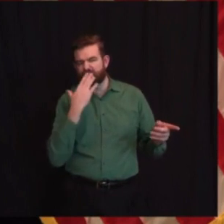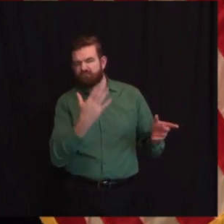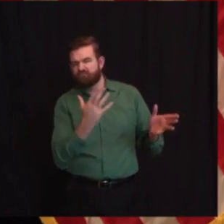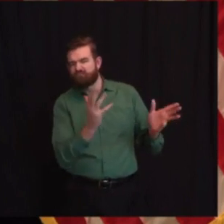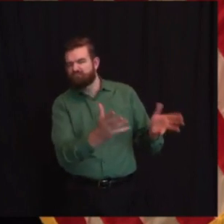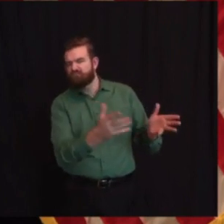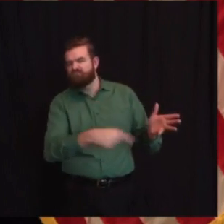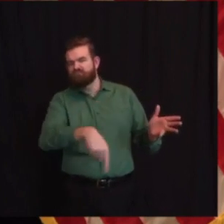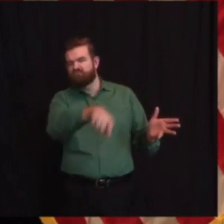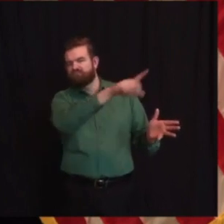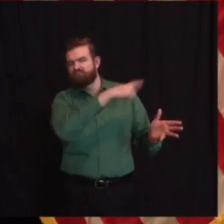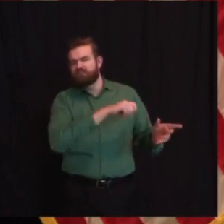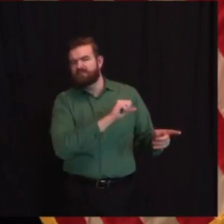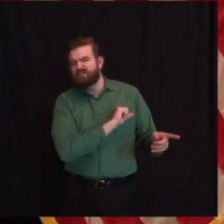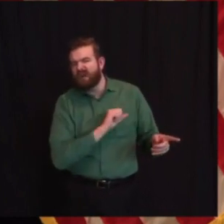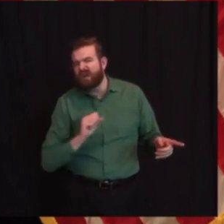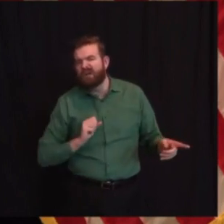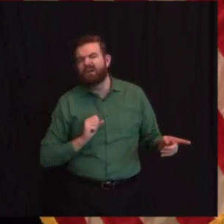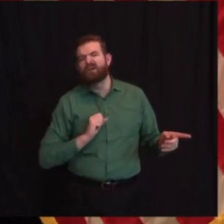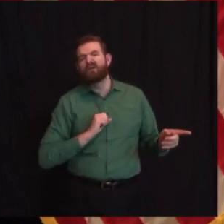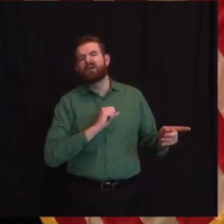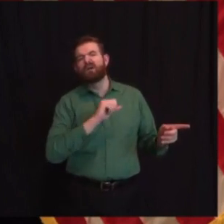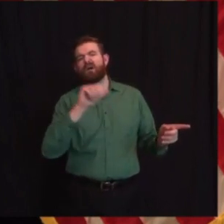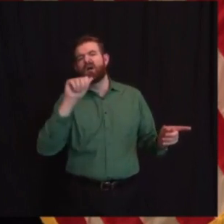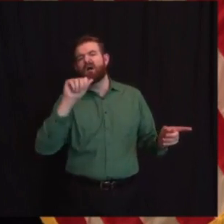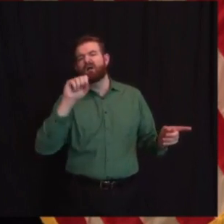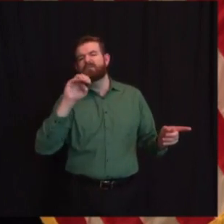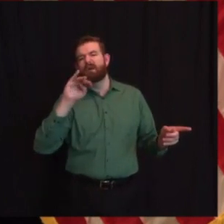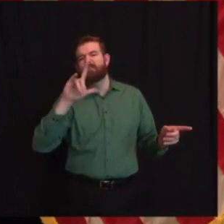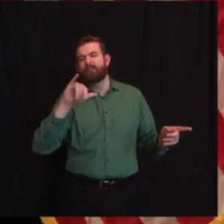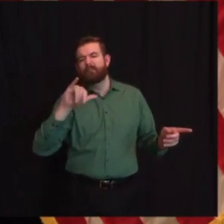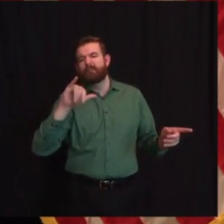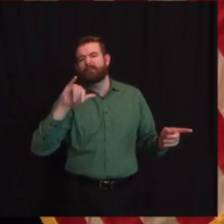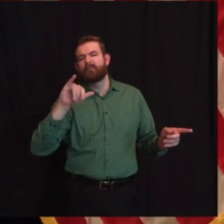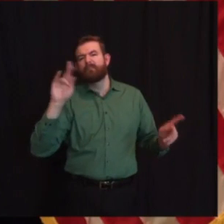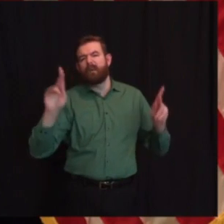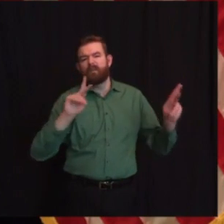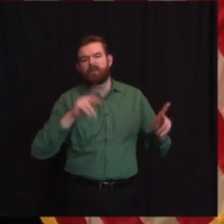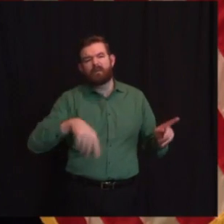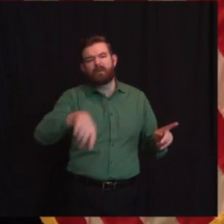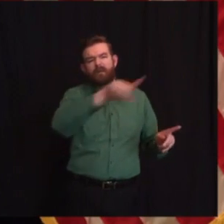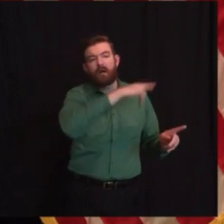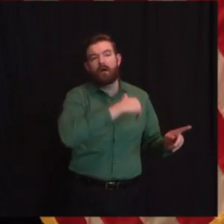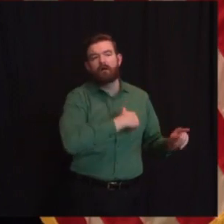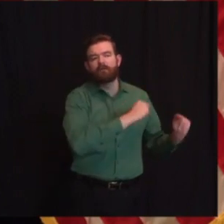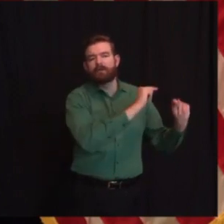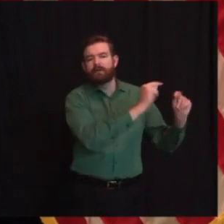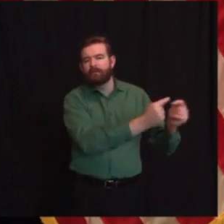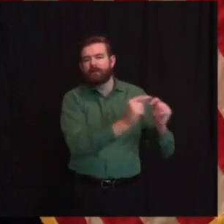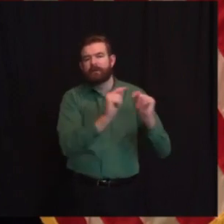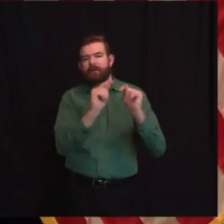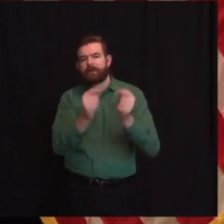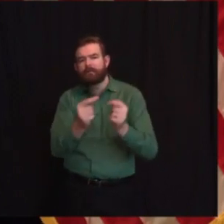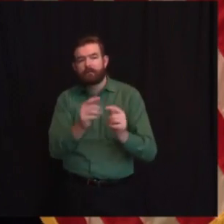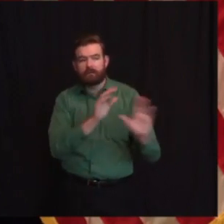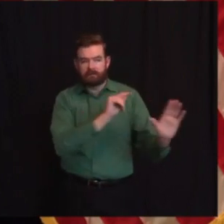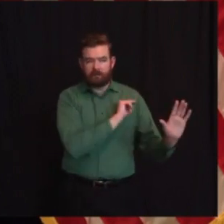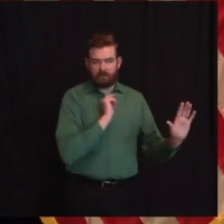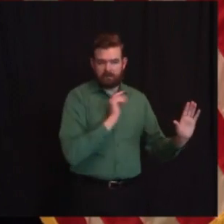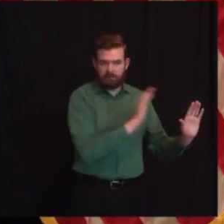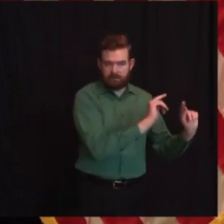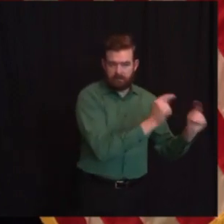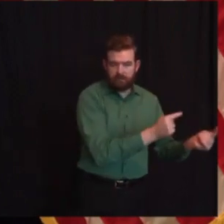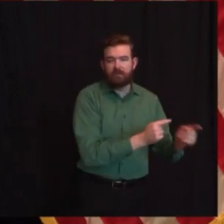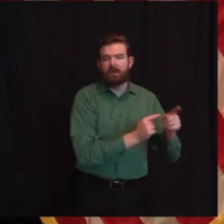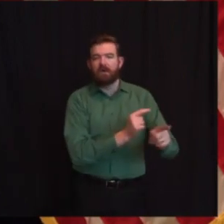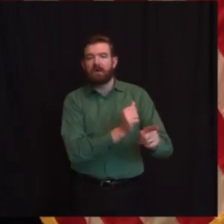in each, the Senate and the Assembly, they've got their own teams looking at steps that they think are prudent, and we agreed,